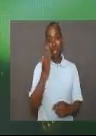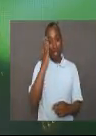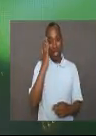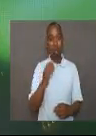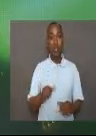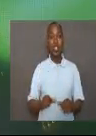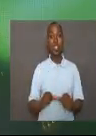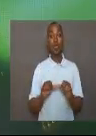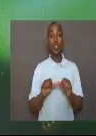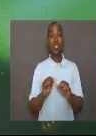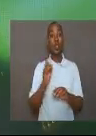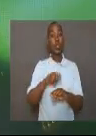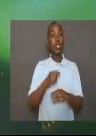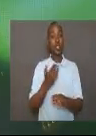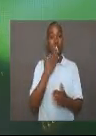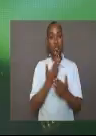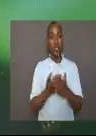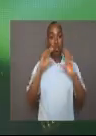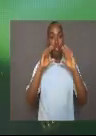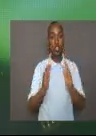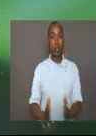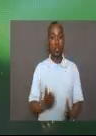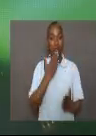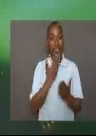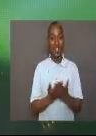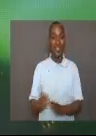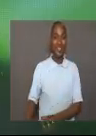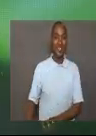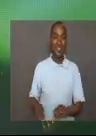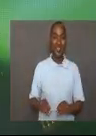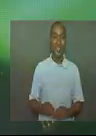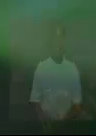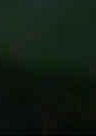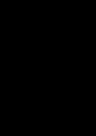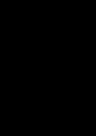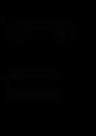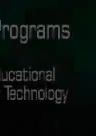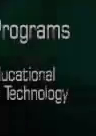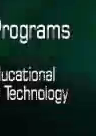lesson, thank you, teacher. Thank you, students.